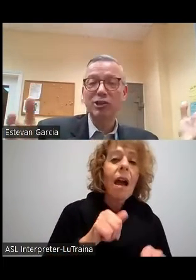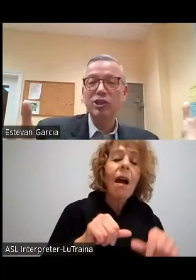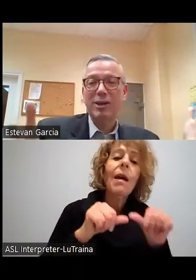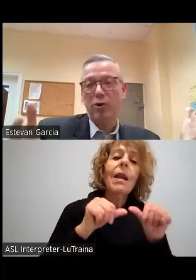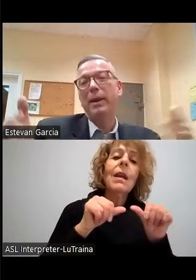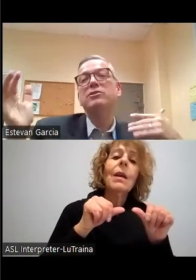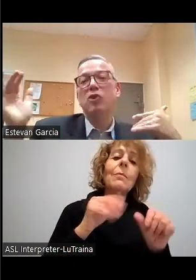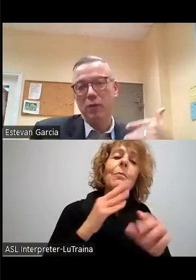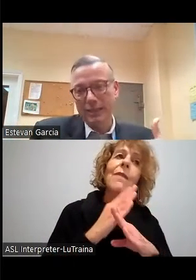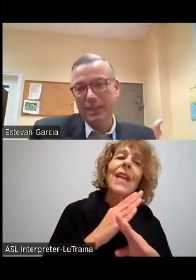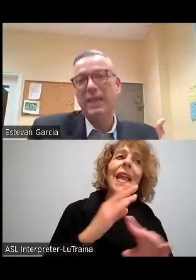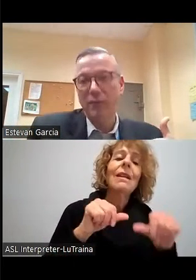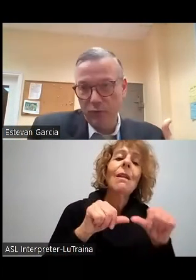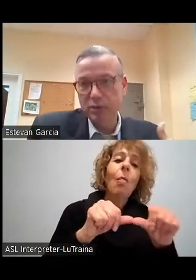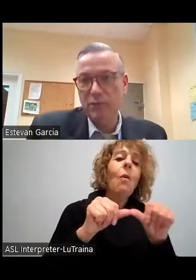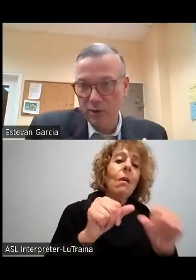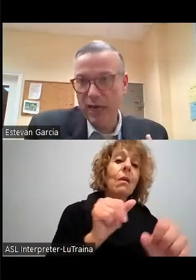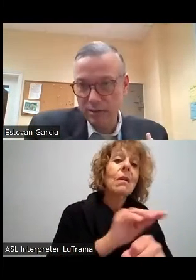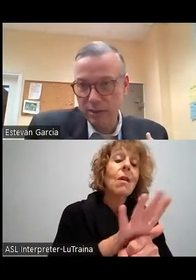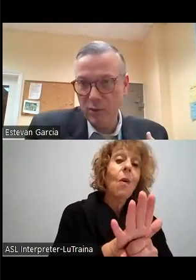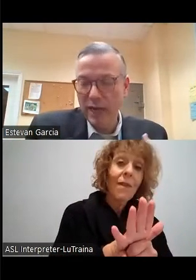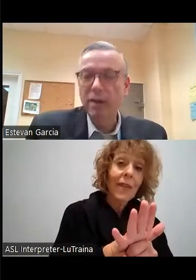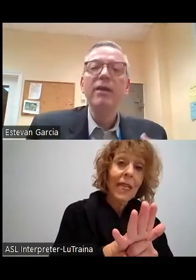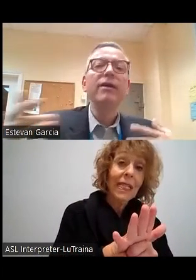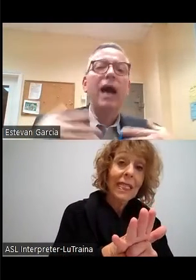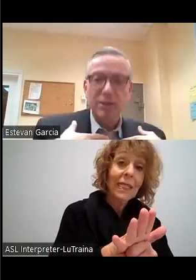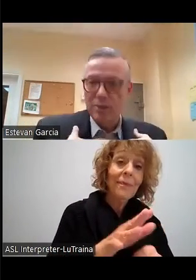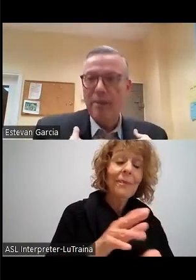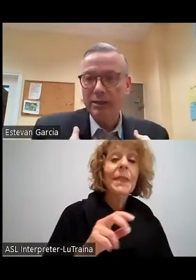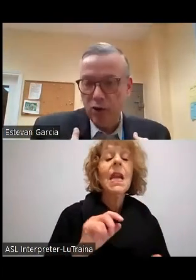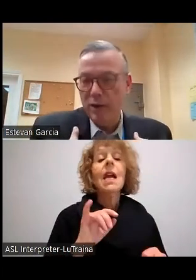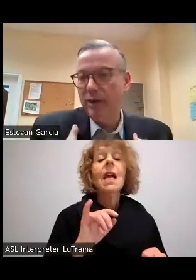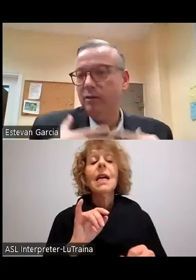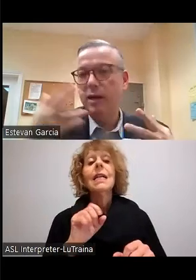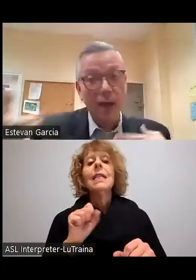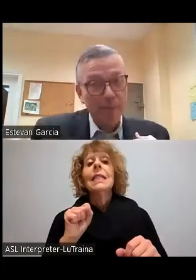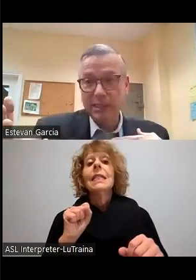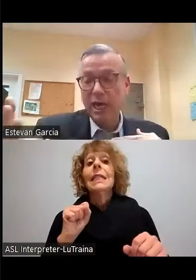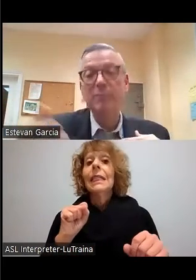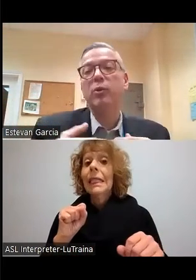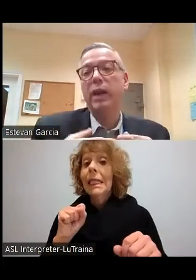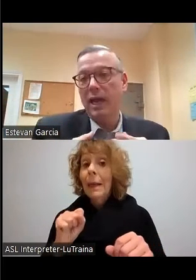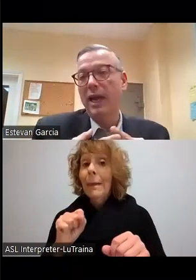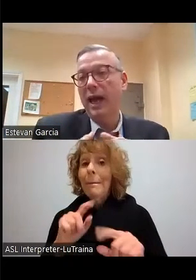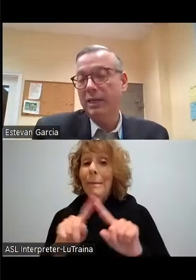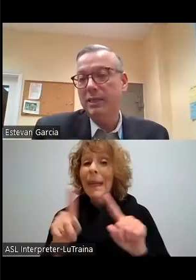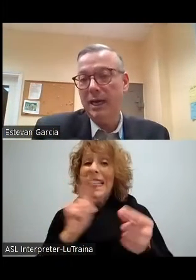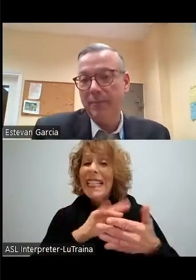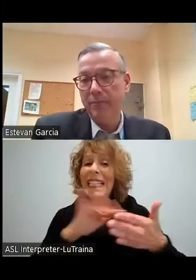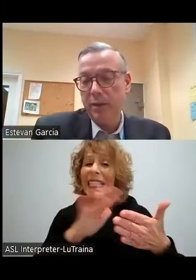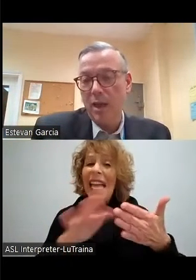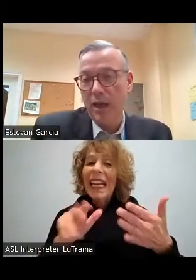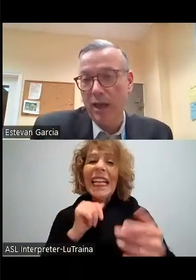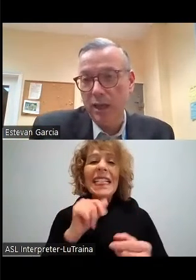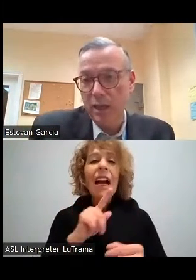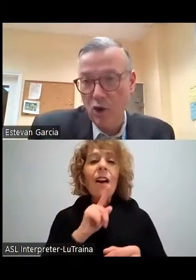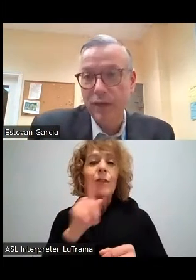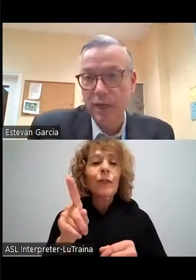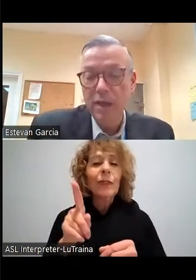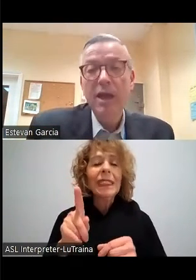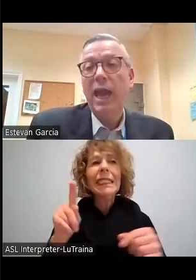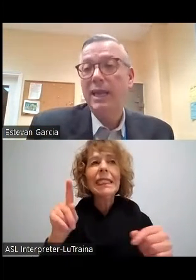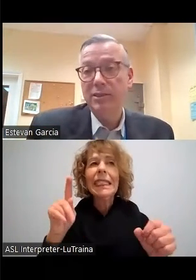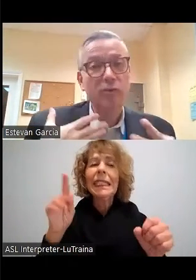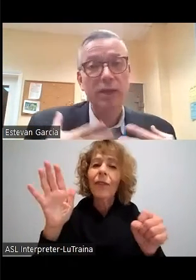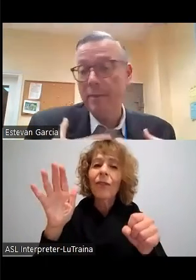here, because in general, Paxlovid wasn't given for severe cases, right? I took Paxlovid a couple of times when I had a